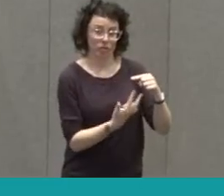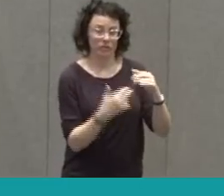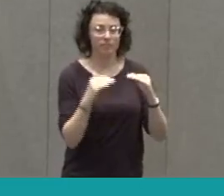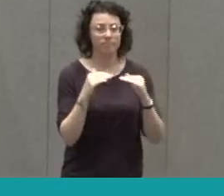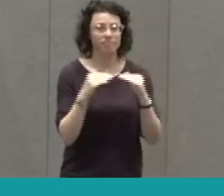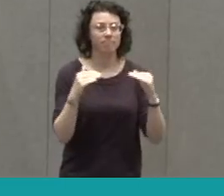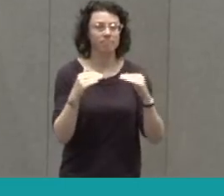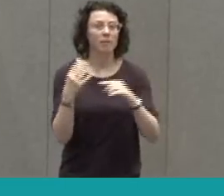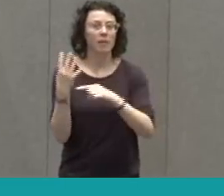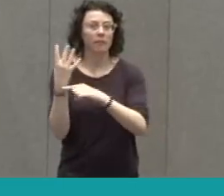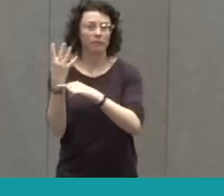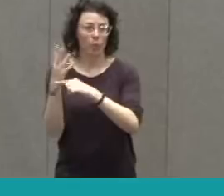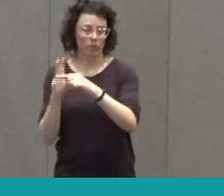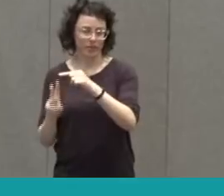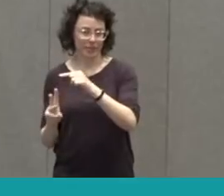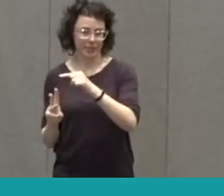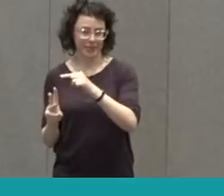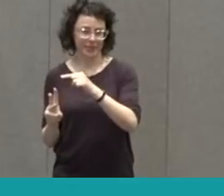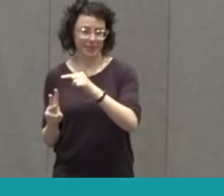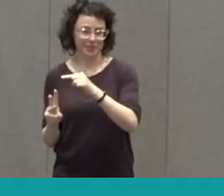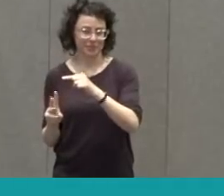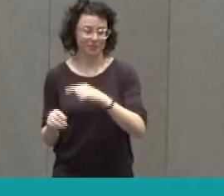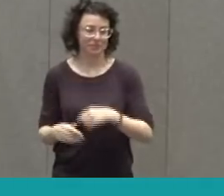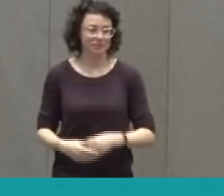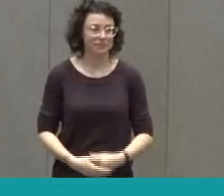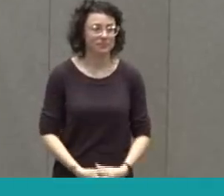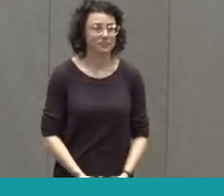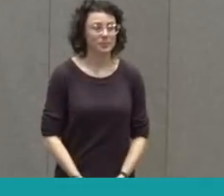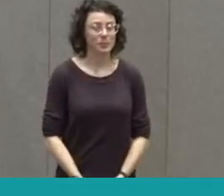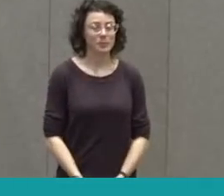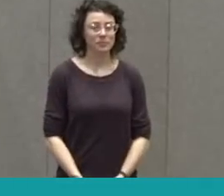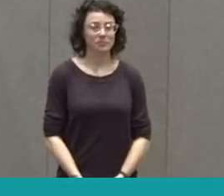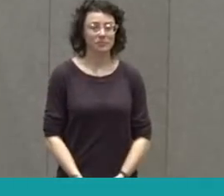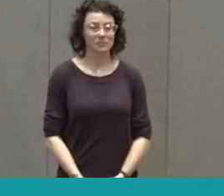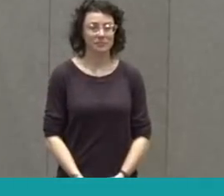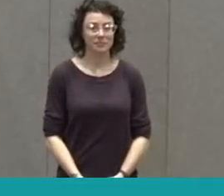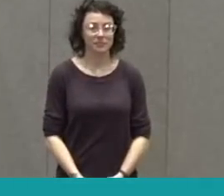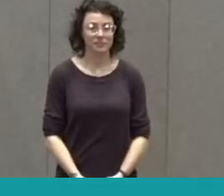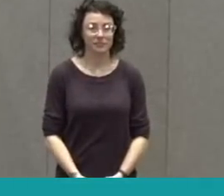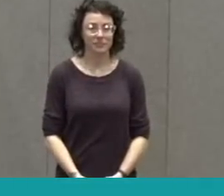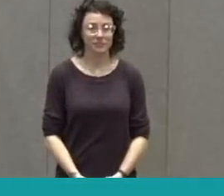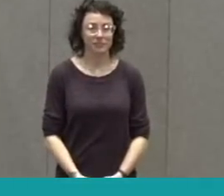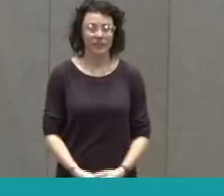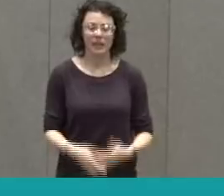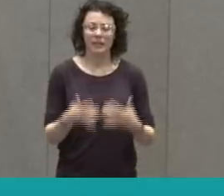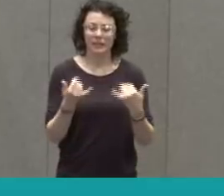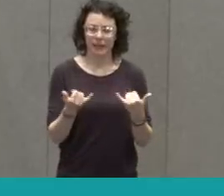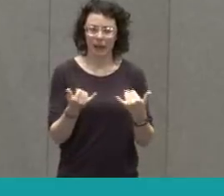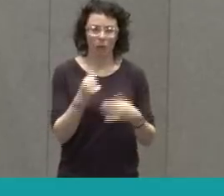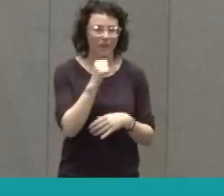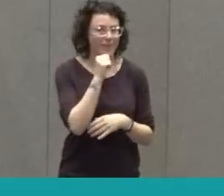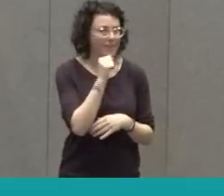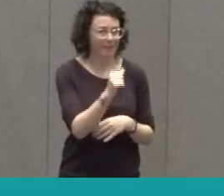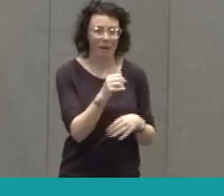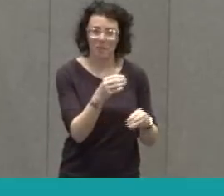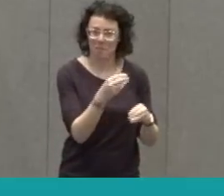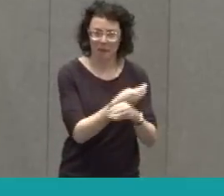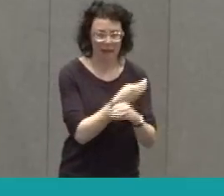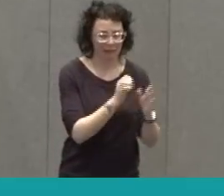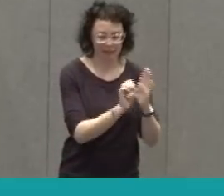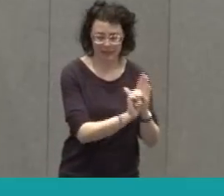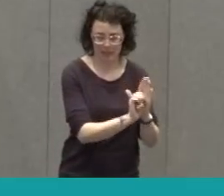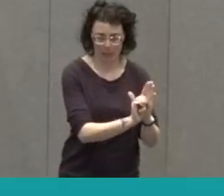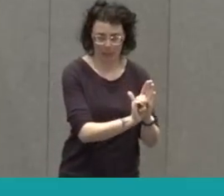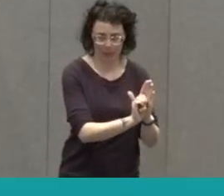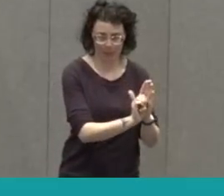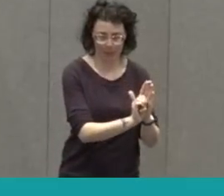my 4/6. Now I'm going to go into a non-example. Again, math. So I'm going to use,